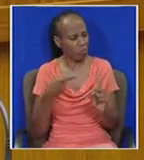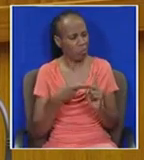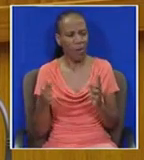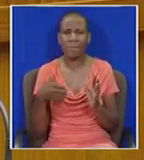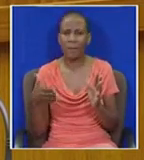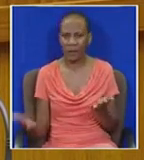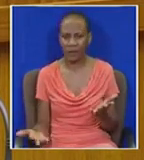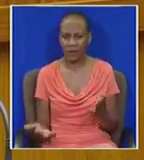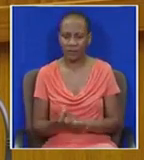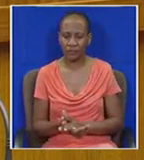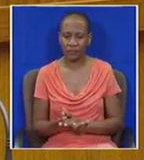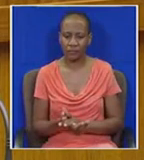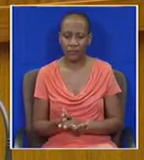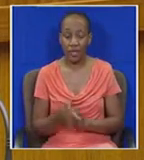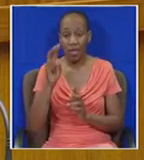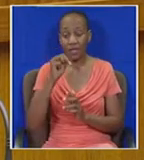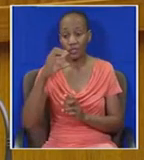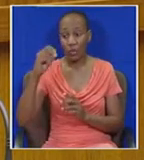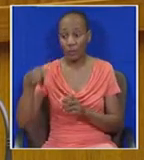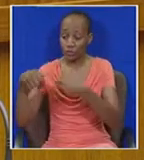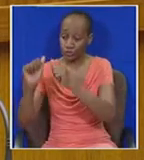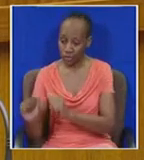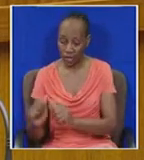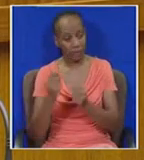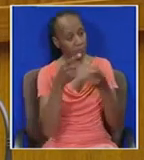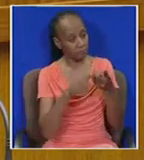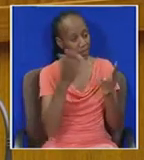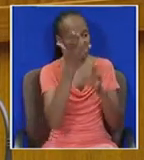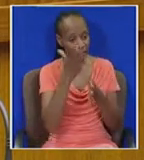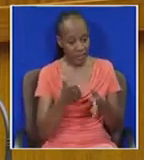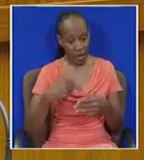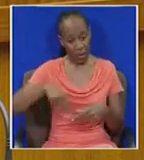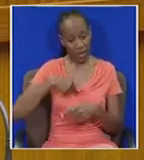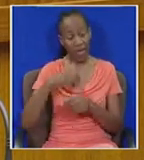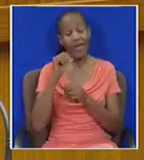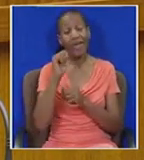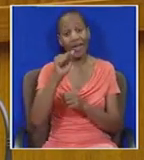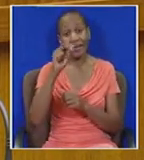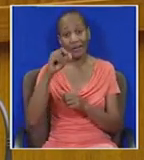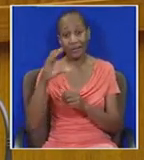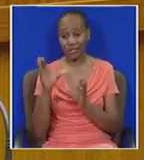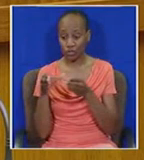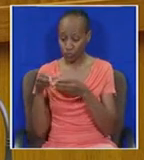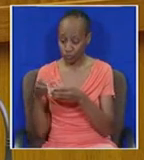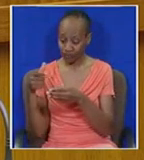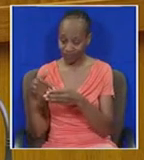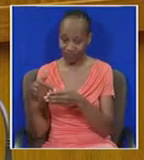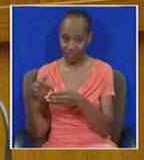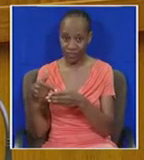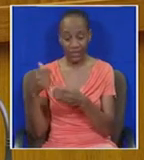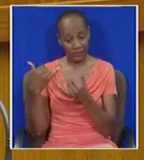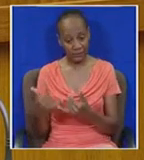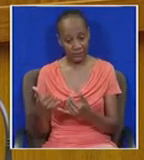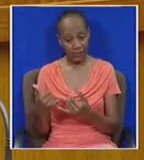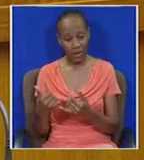Honorable Speaker and the Chair of the National Council of Provinces, as the ANC caucus, in honor of Comrade Beatrice Ngcobo